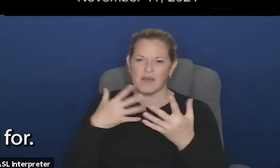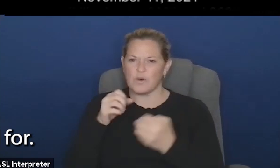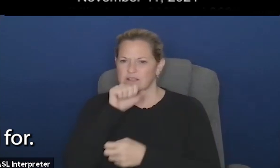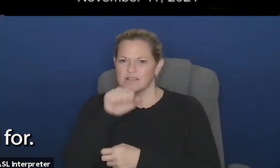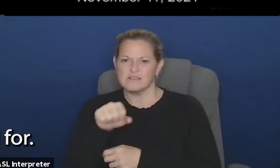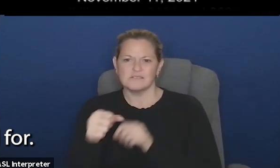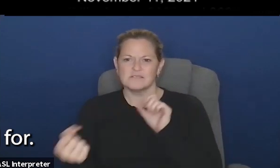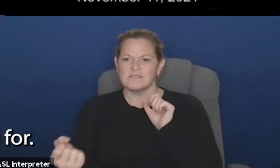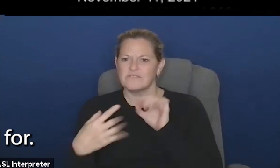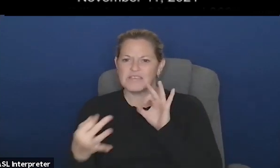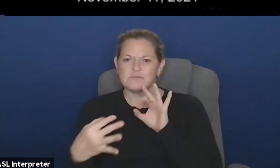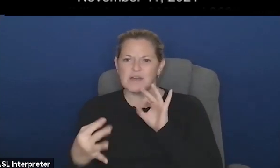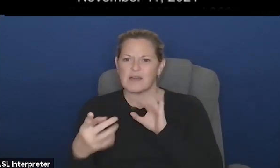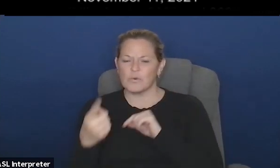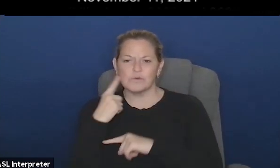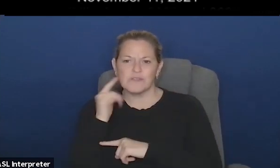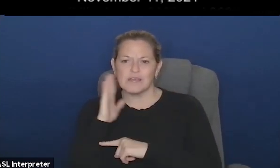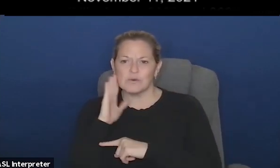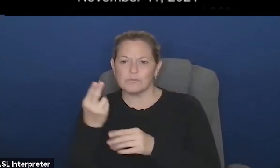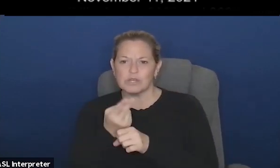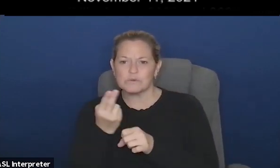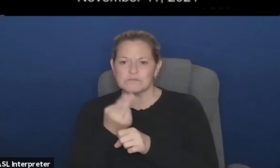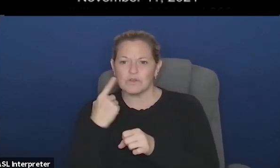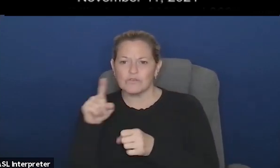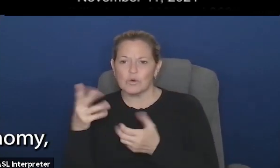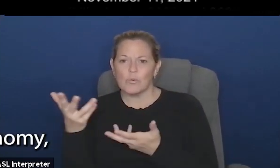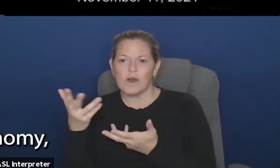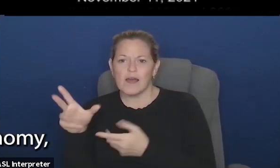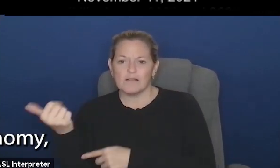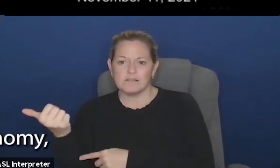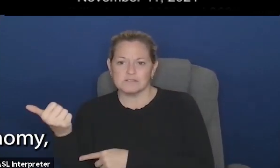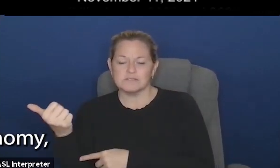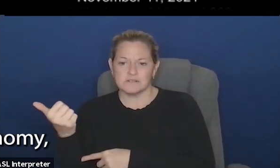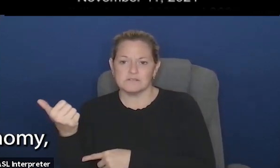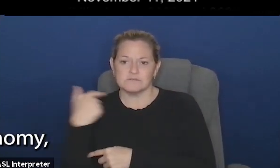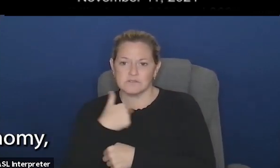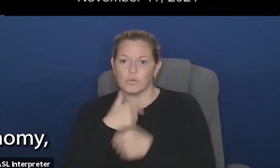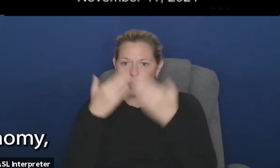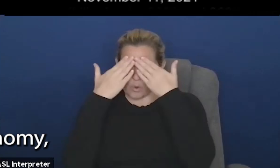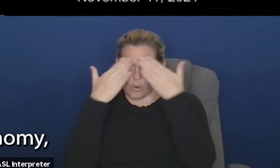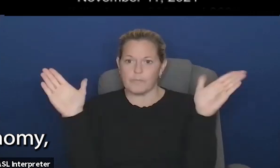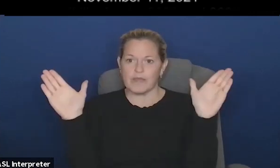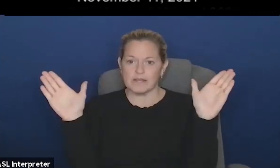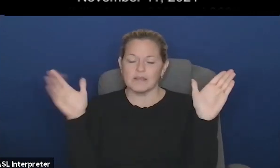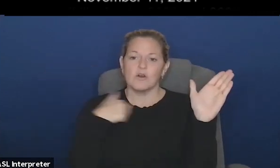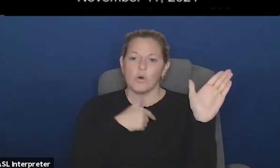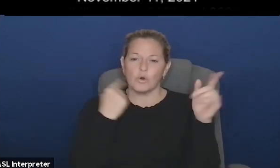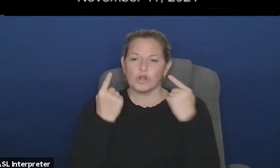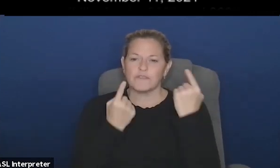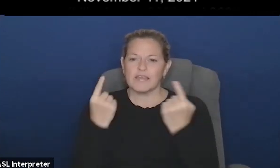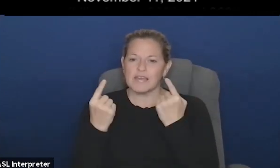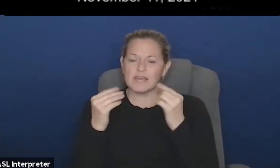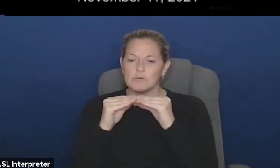on what you think it would be useful for. So we're definitely open to that, and we've mostly been thinking astronomy,